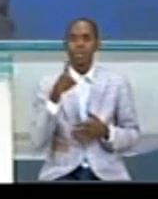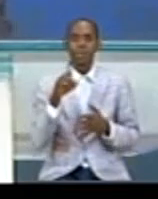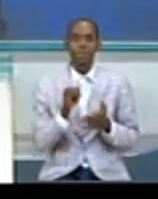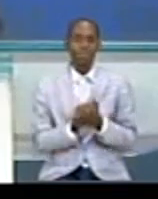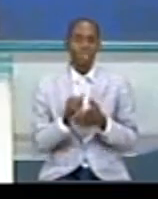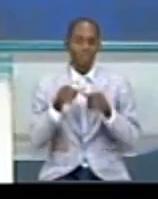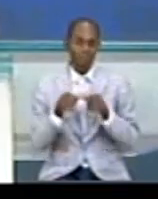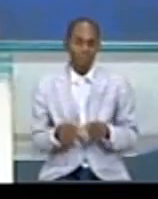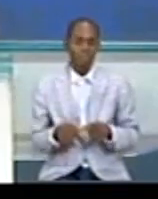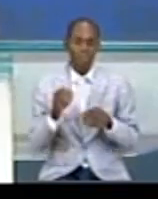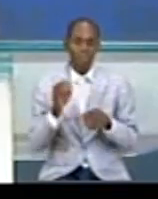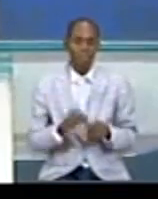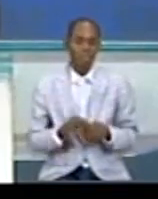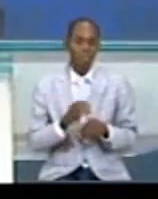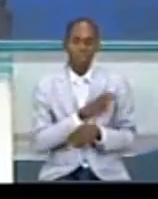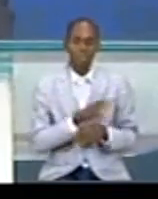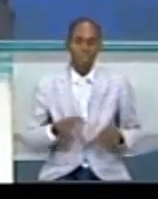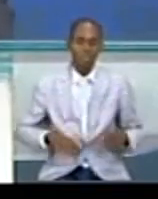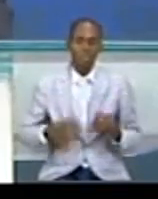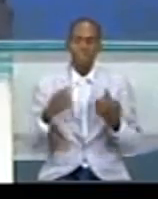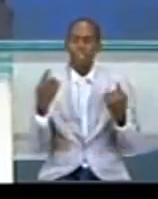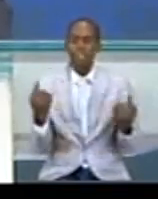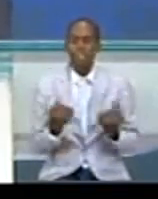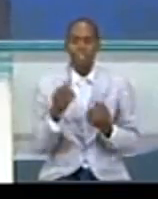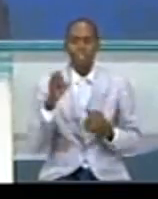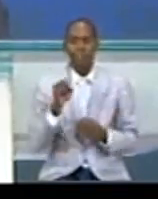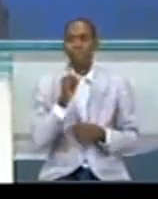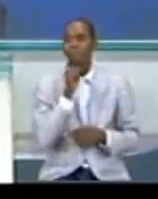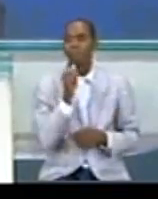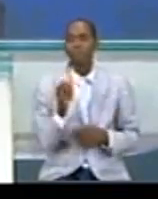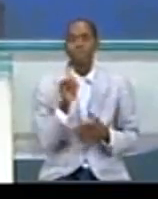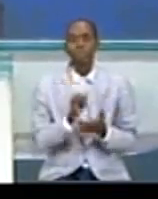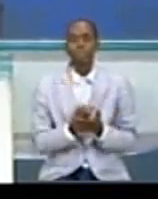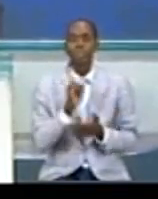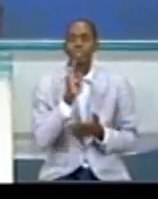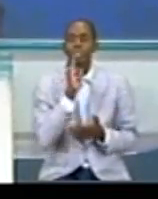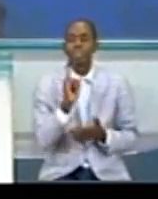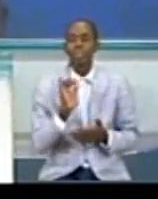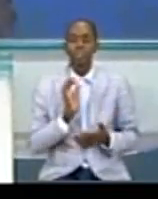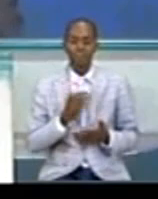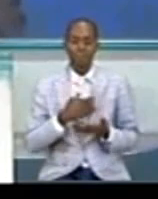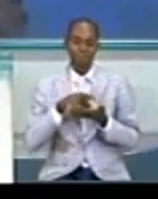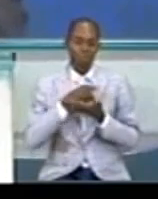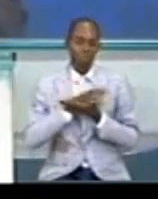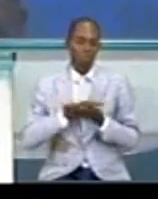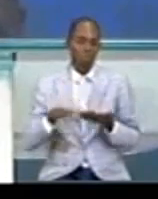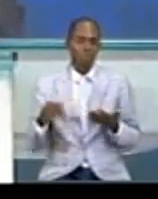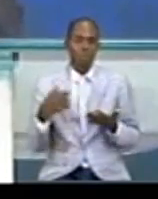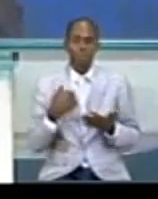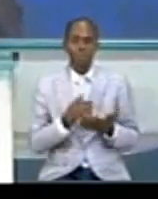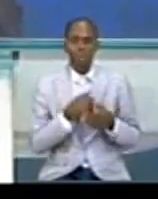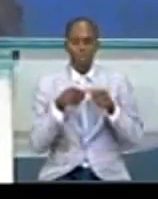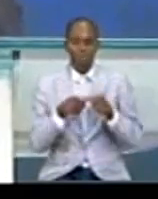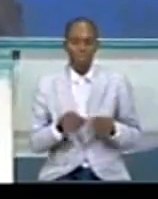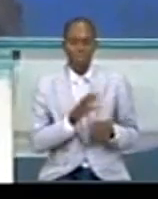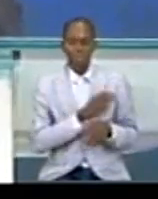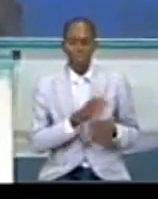him sinneth not. That's a purity. We abide in him. We don't abide in the